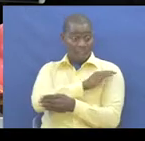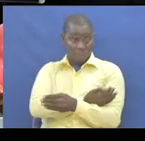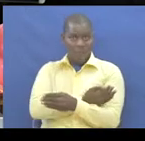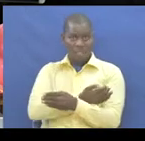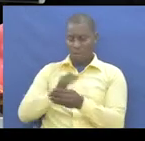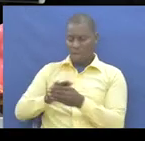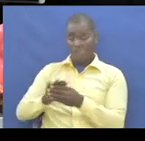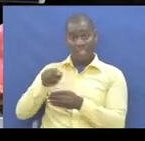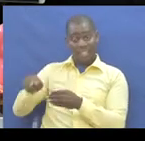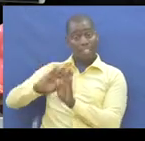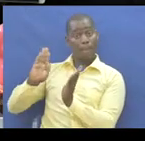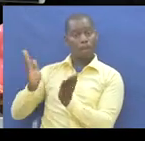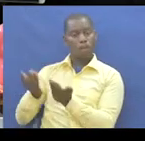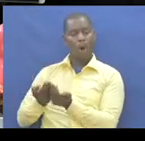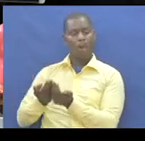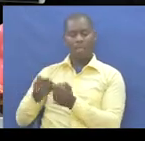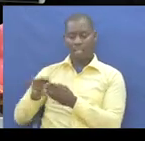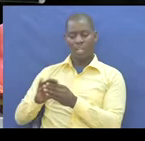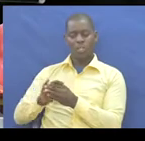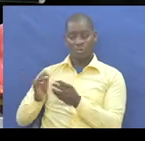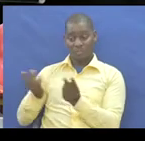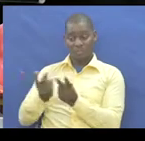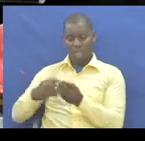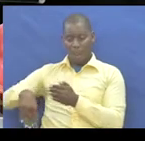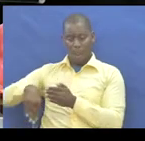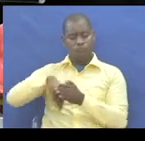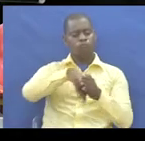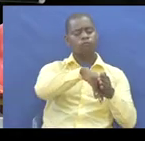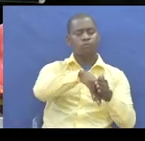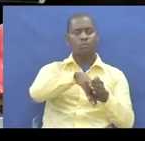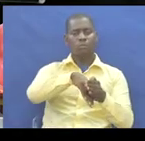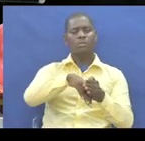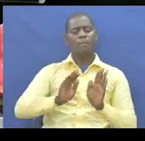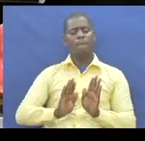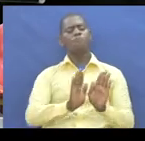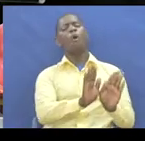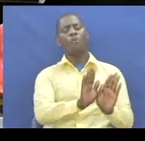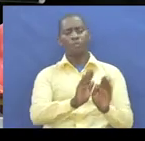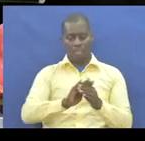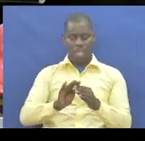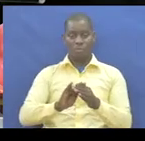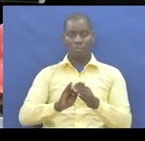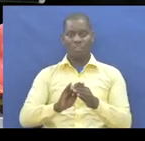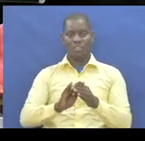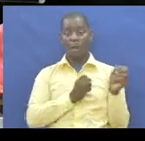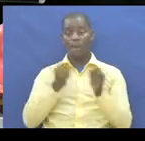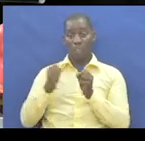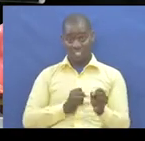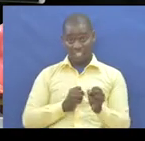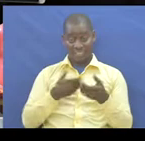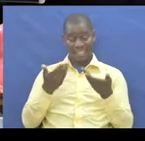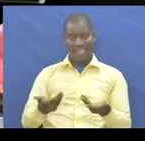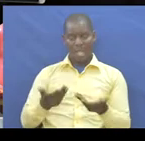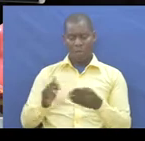stationary with no motion, and if I apply a force to this ball, automatically it can cause this